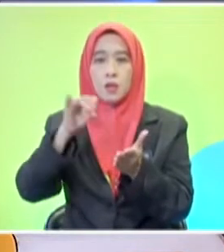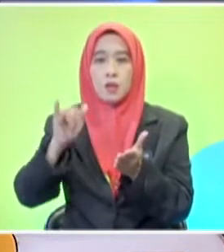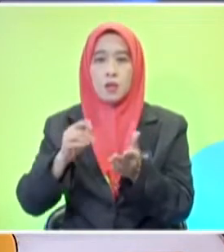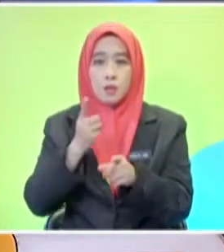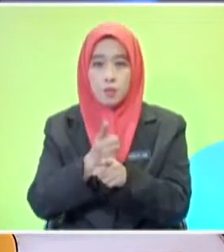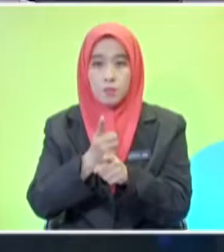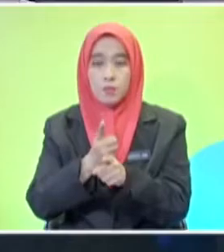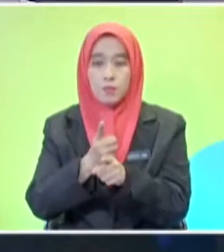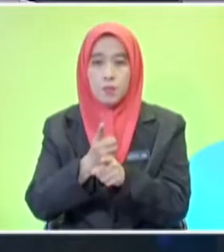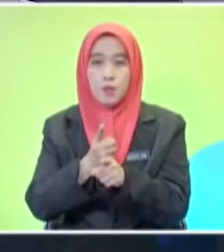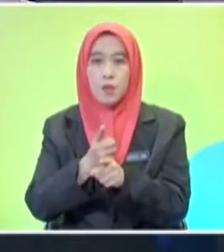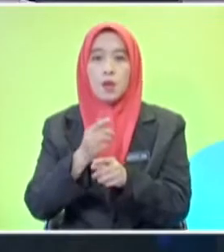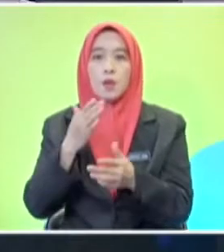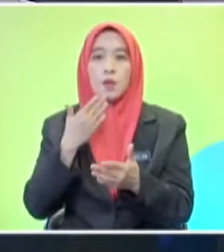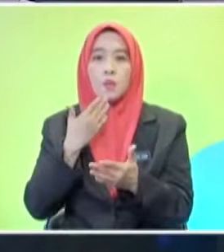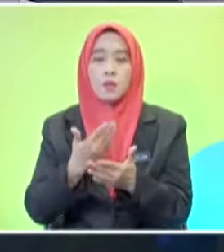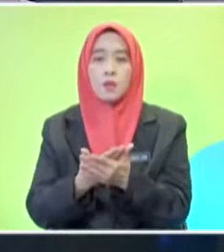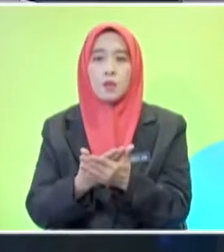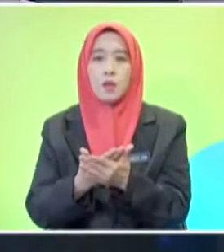Right. Okay. So there are a few